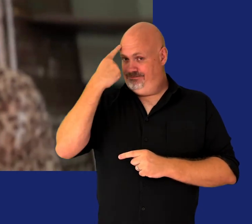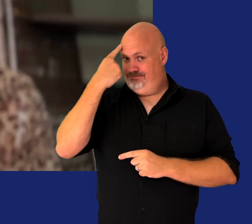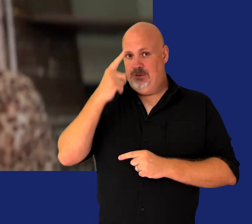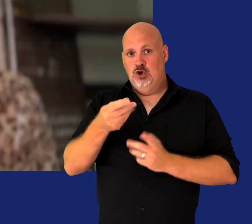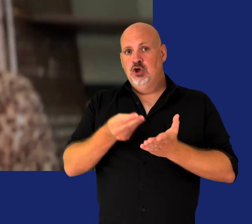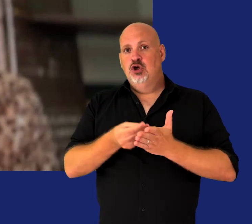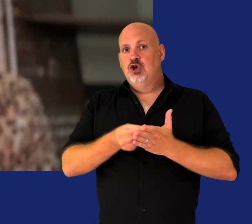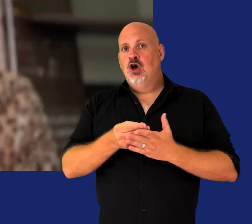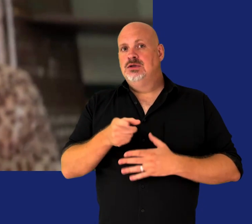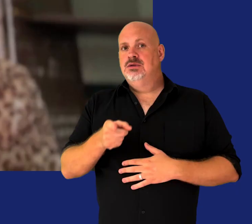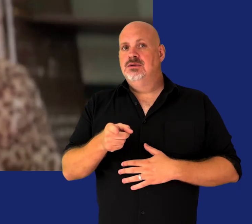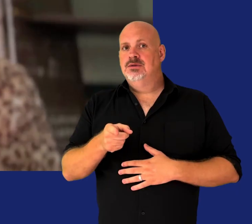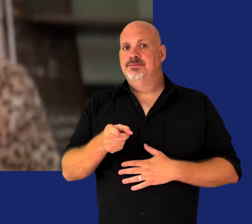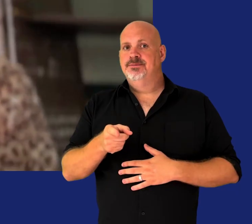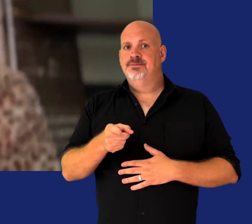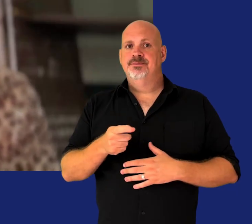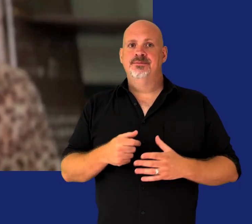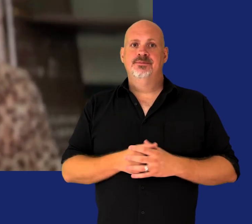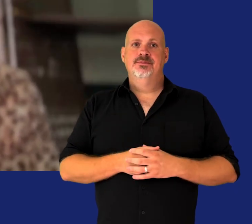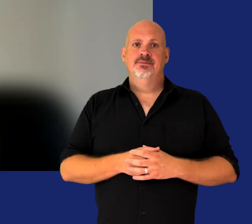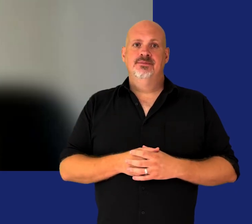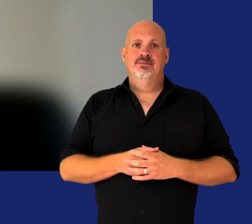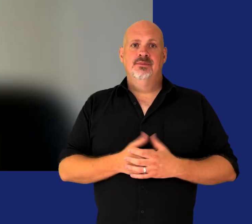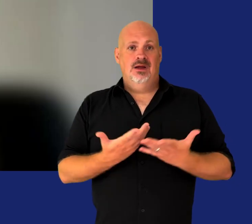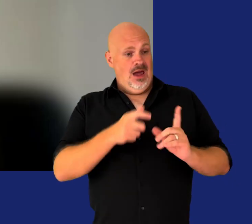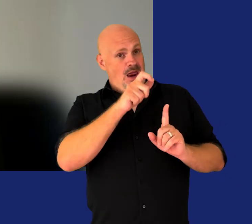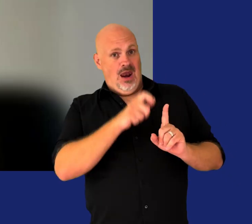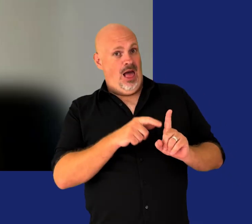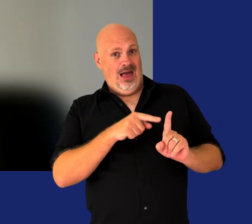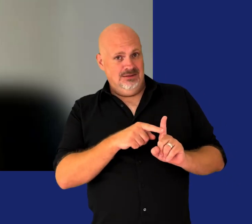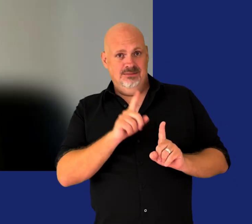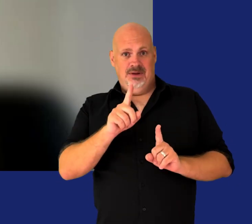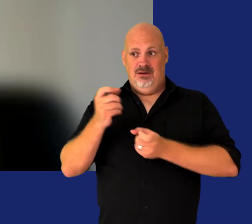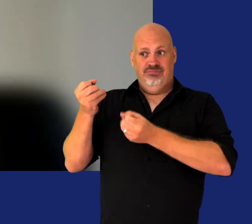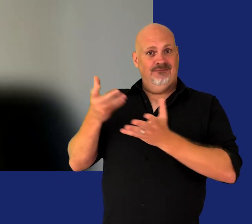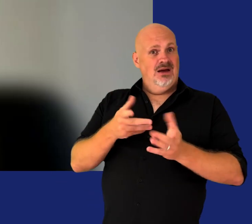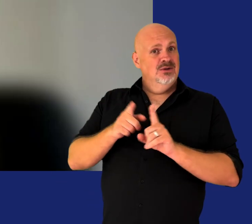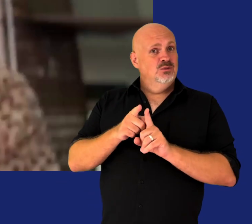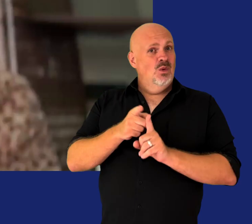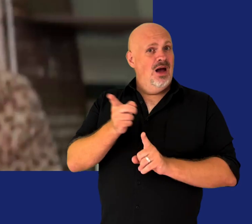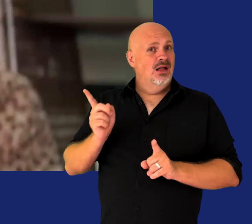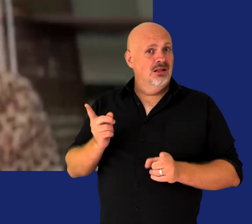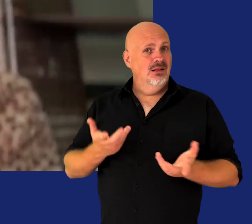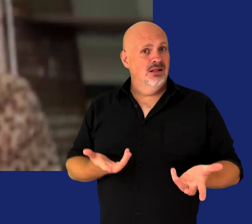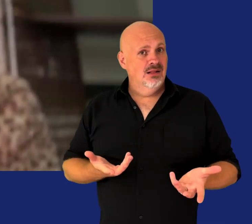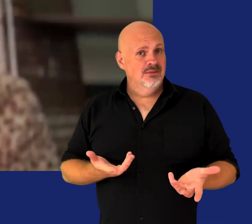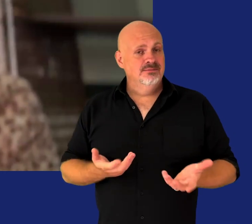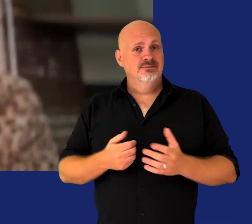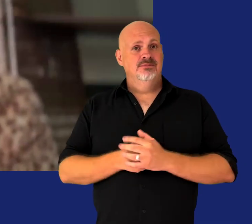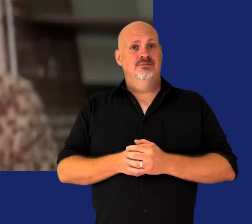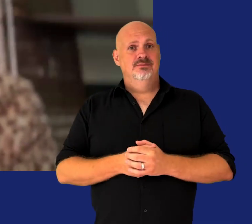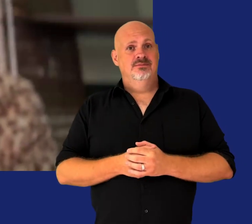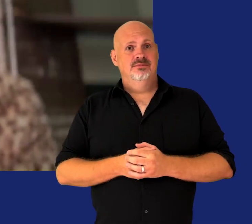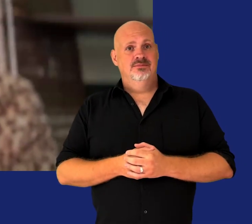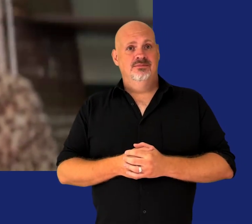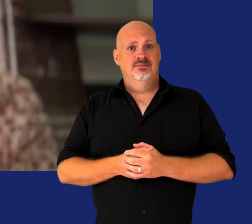to consider the cost. It's not just the clients, it's the